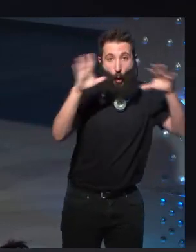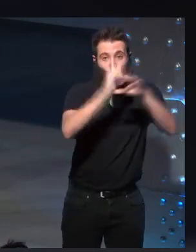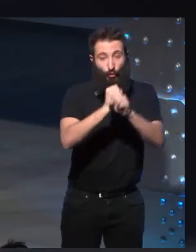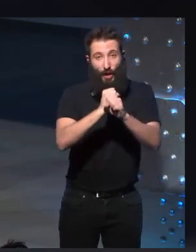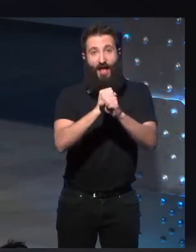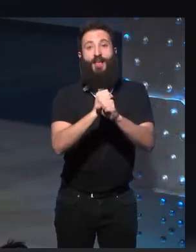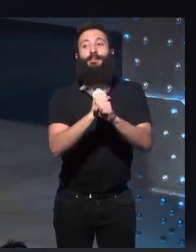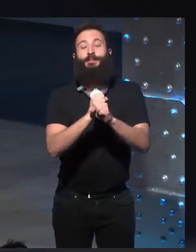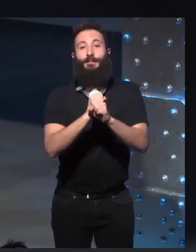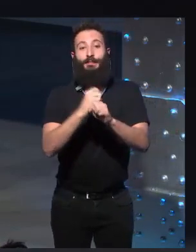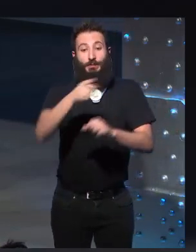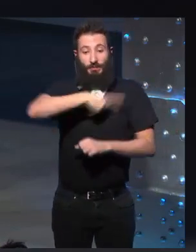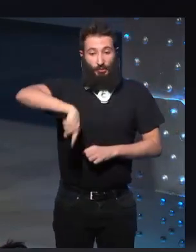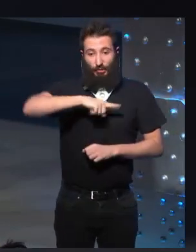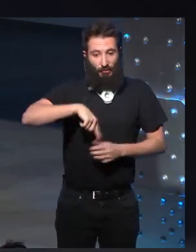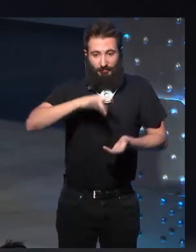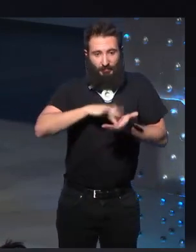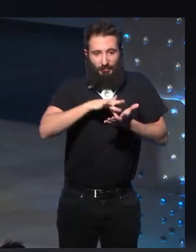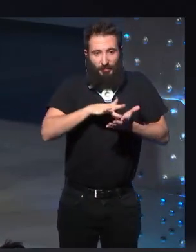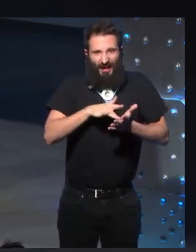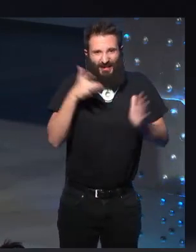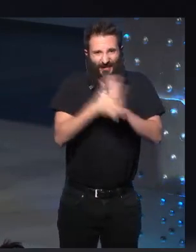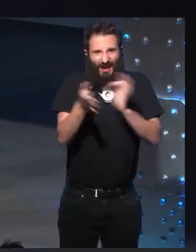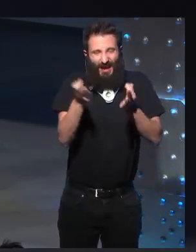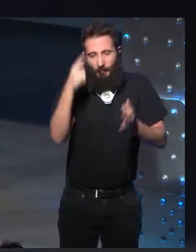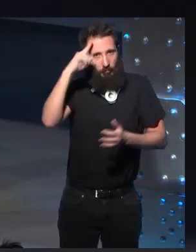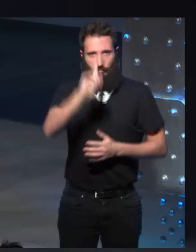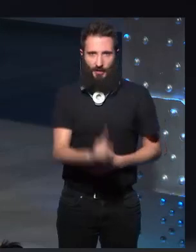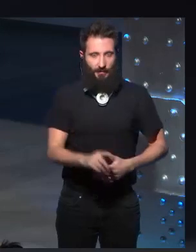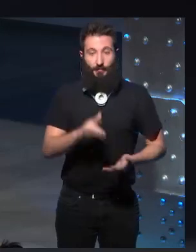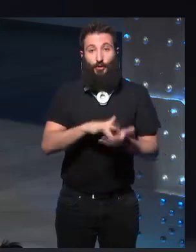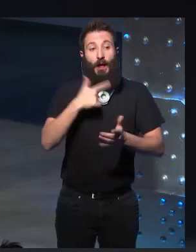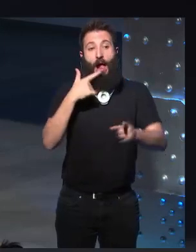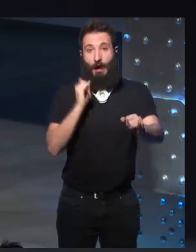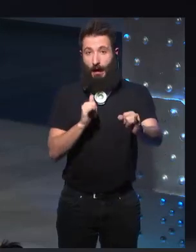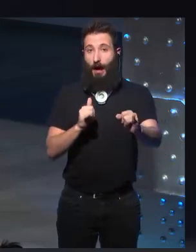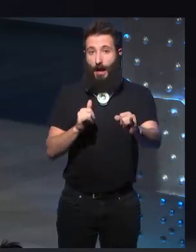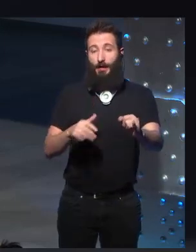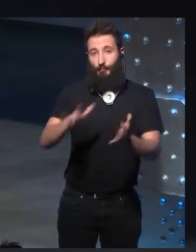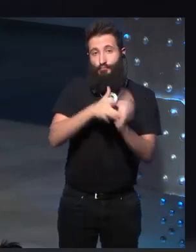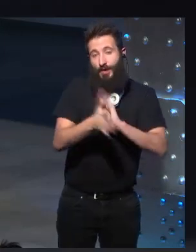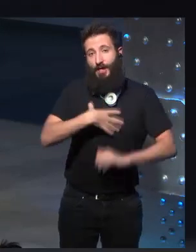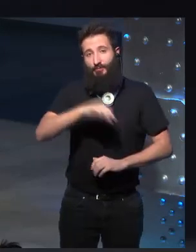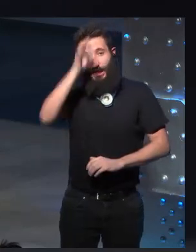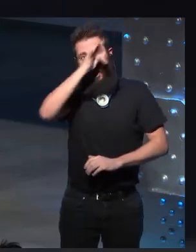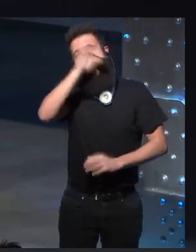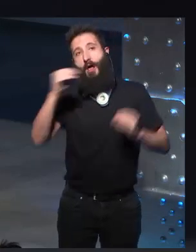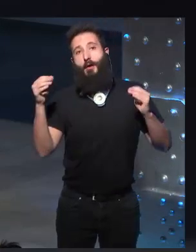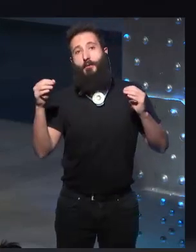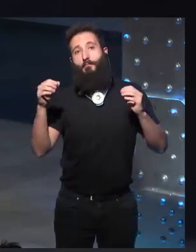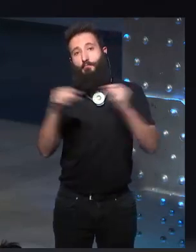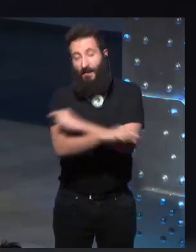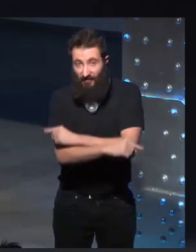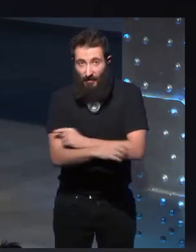be. But it seems to be there. Maybe it means our theories are wrong, but maybe it's actually